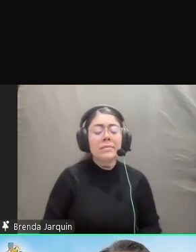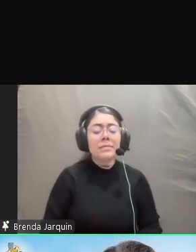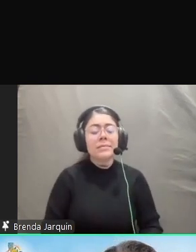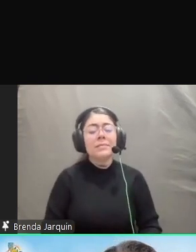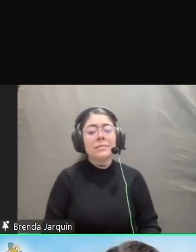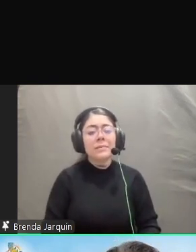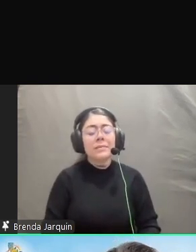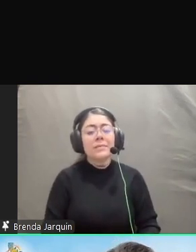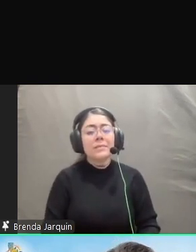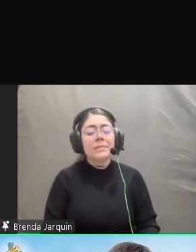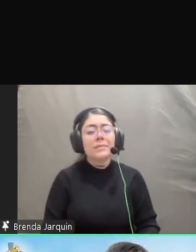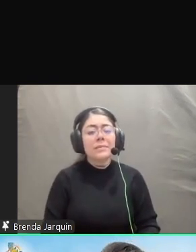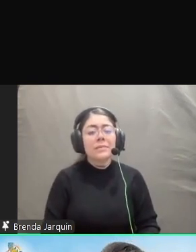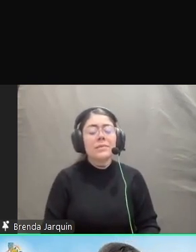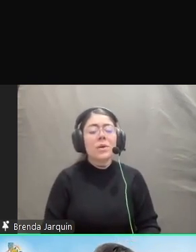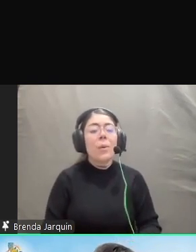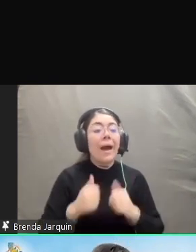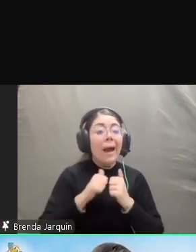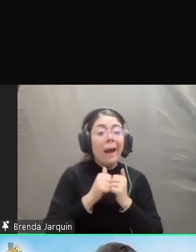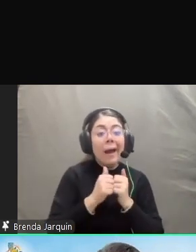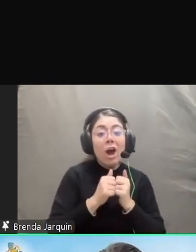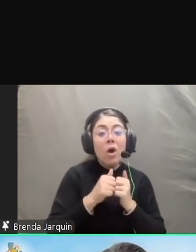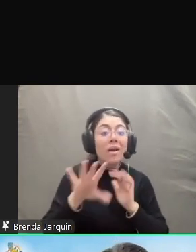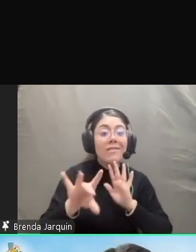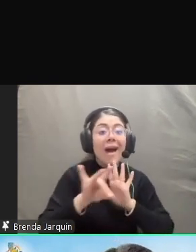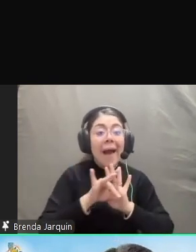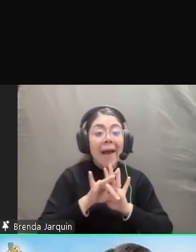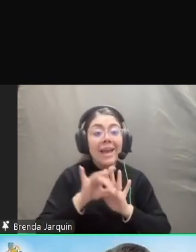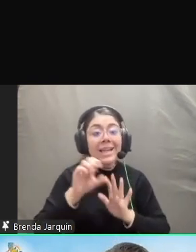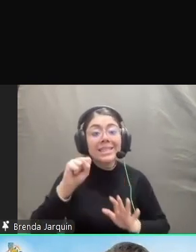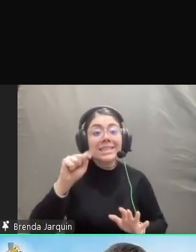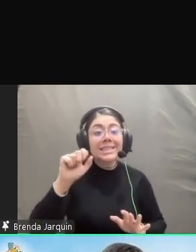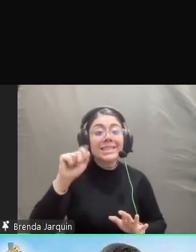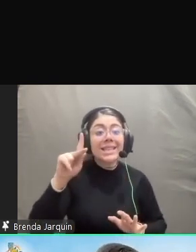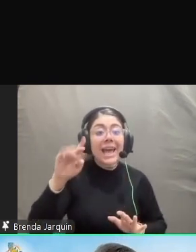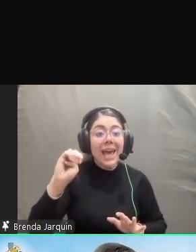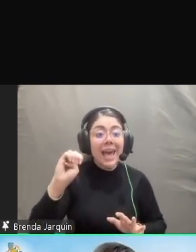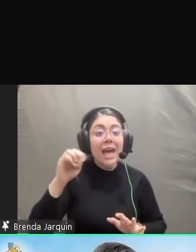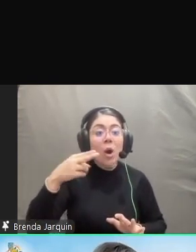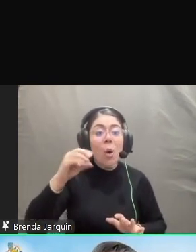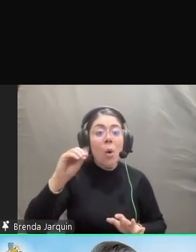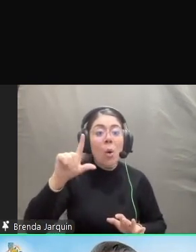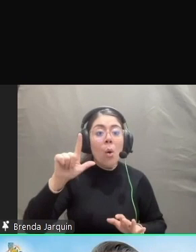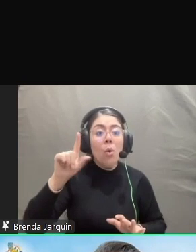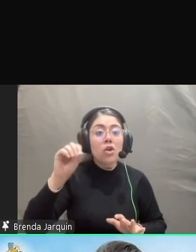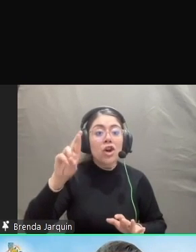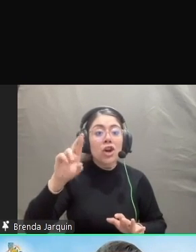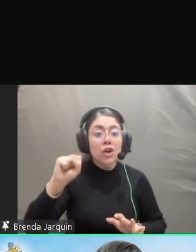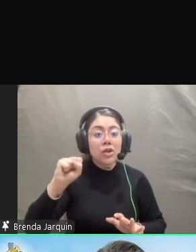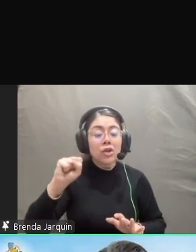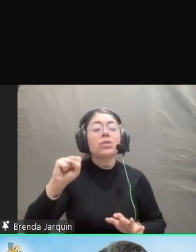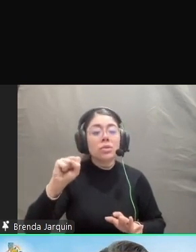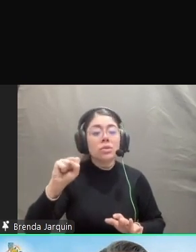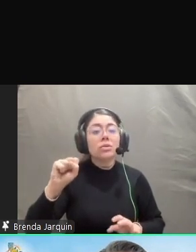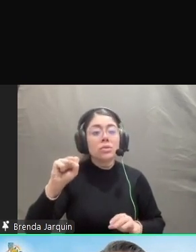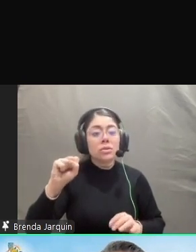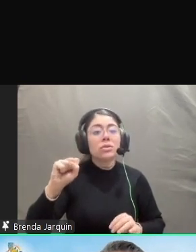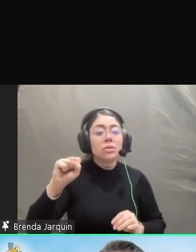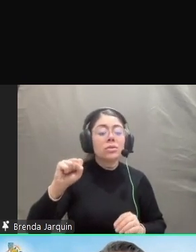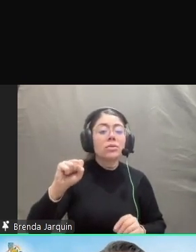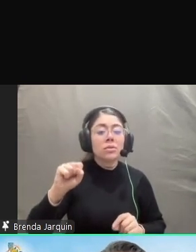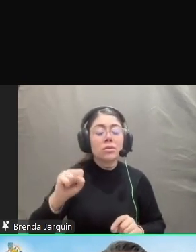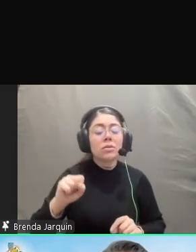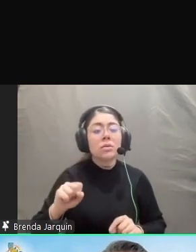your stakeholders. And that has various steps. In San Diego County, when we convened the